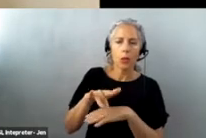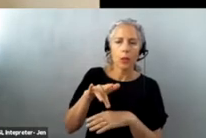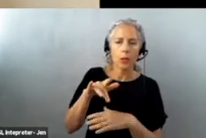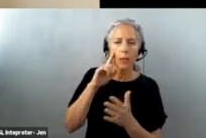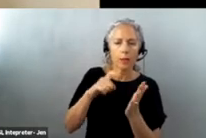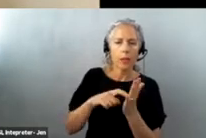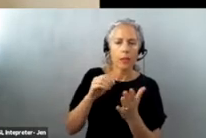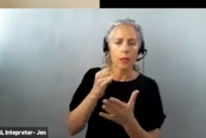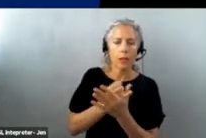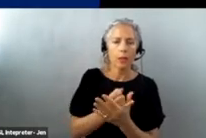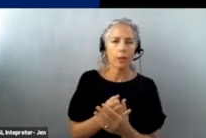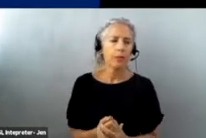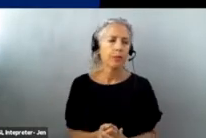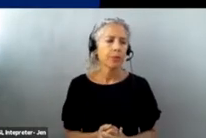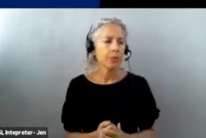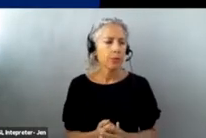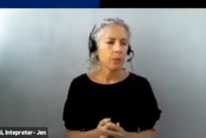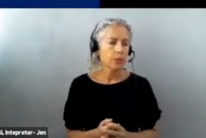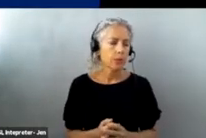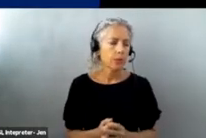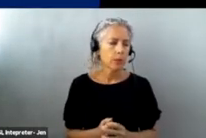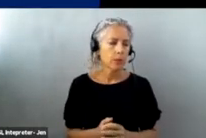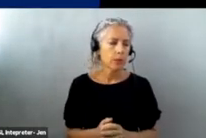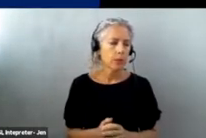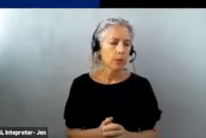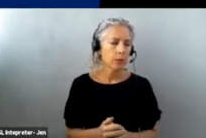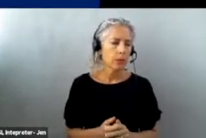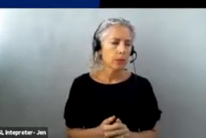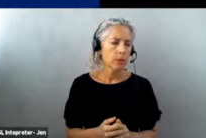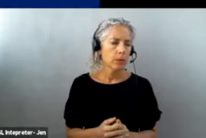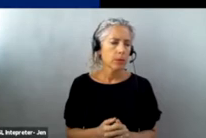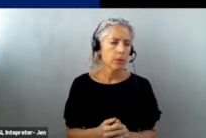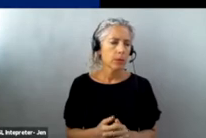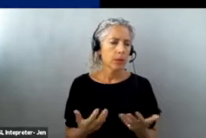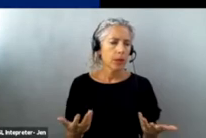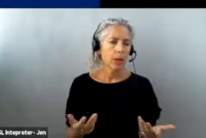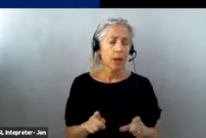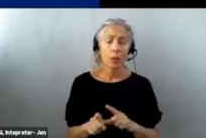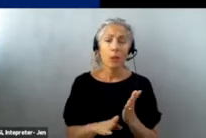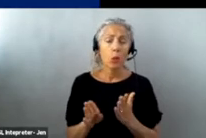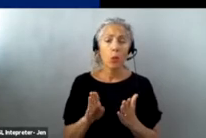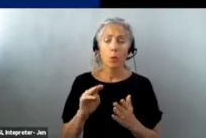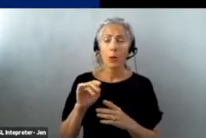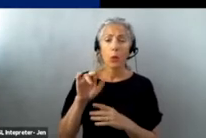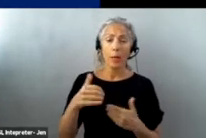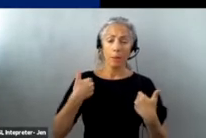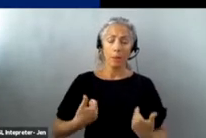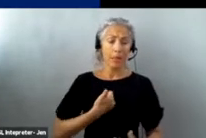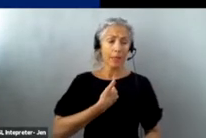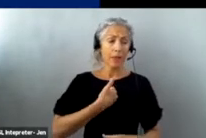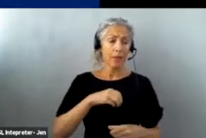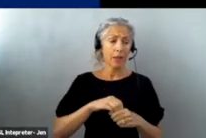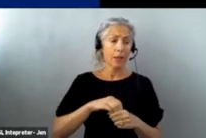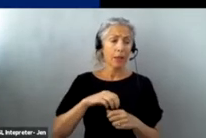intervention? Yeah, that is one that I, you know, also as a minority myself, and obviously in